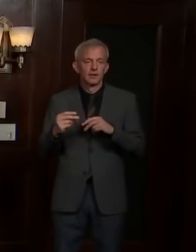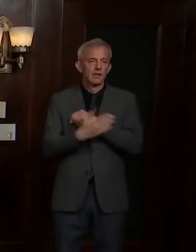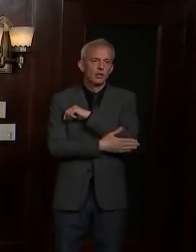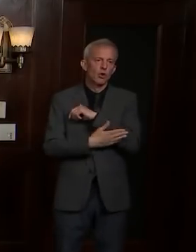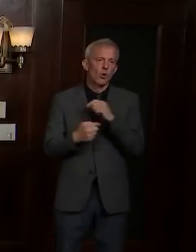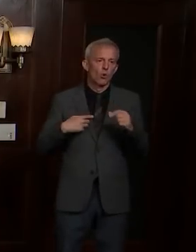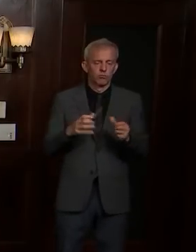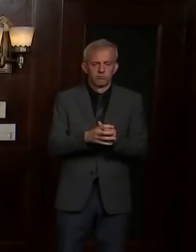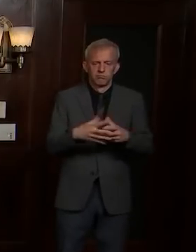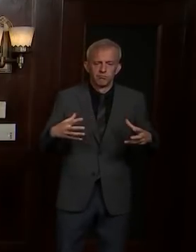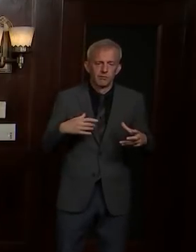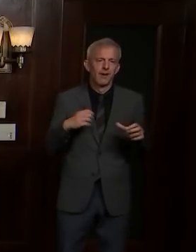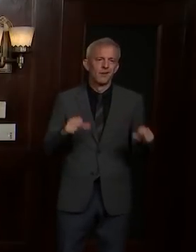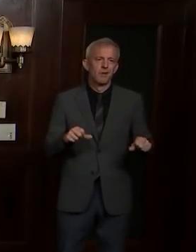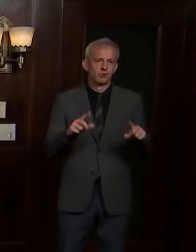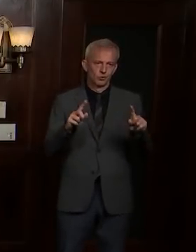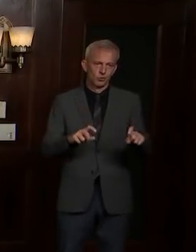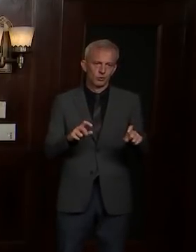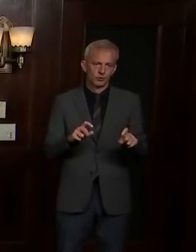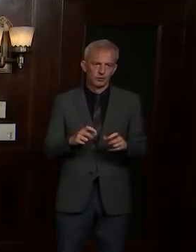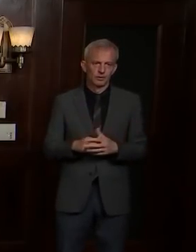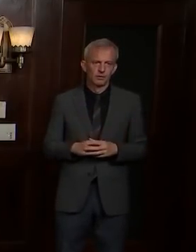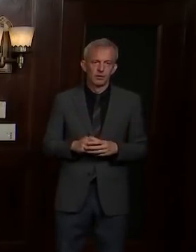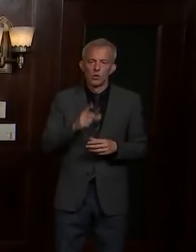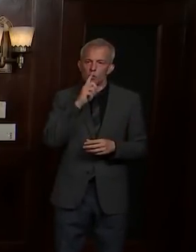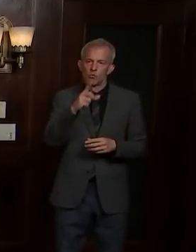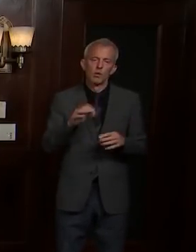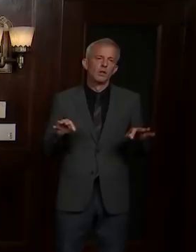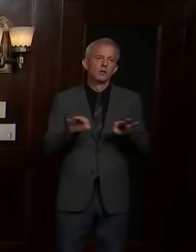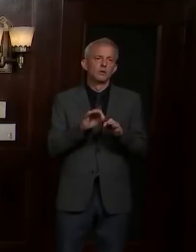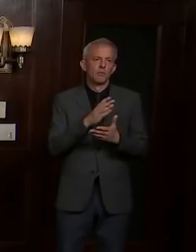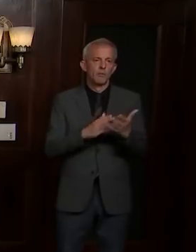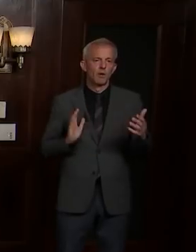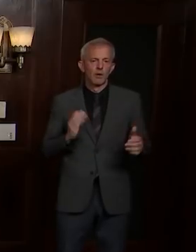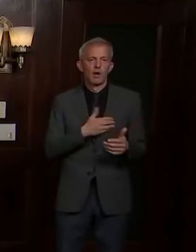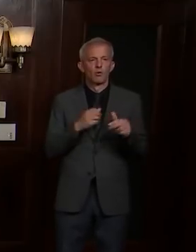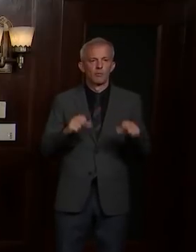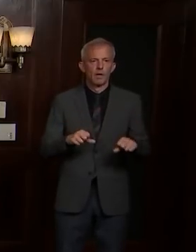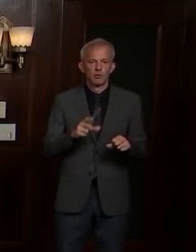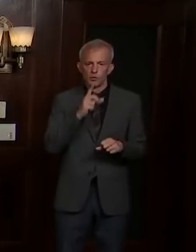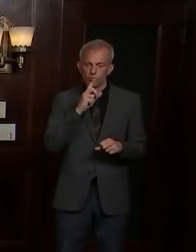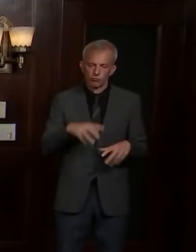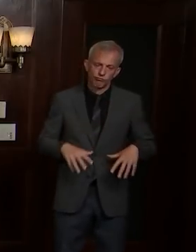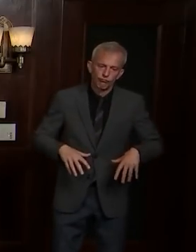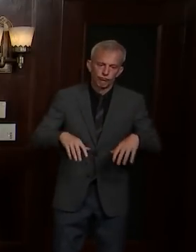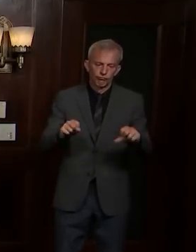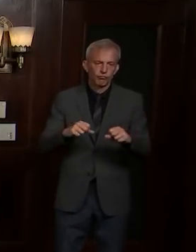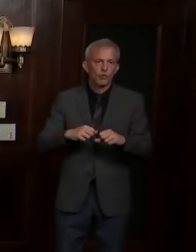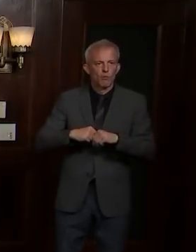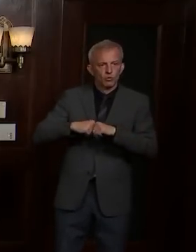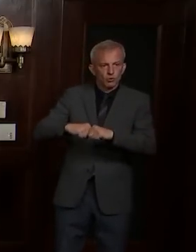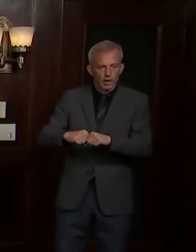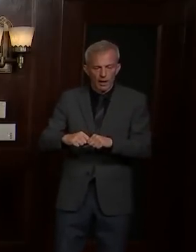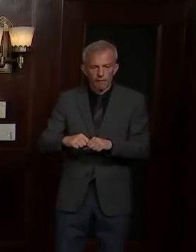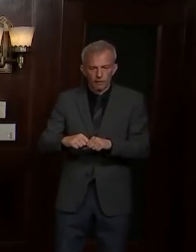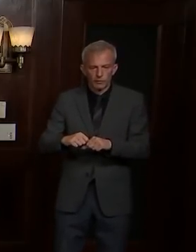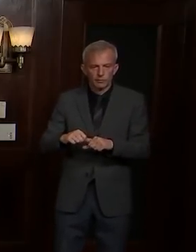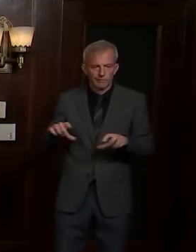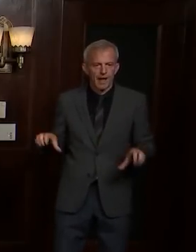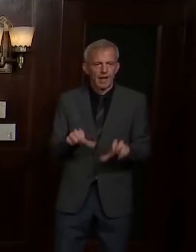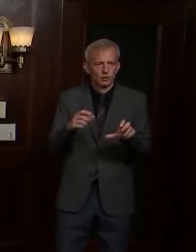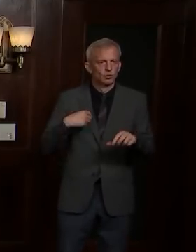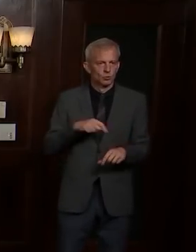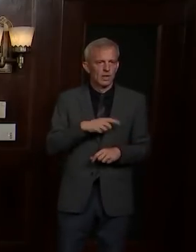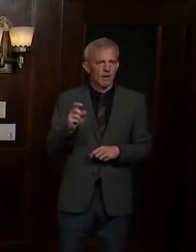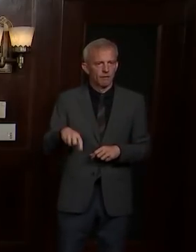which is really an essential part of our ability to actually take the protective actions we need. And I say that